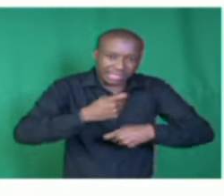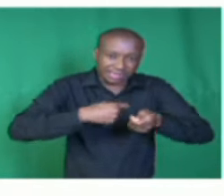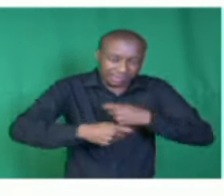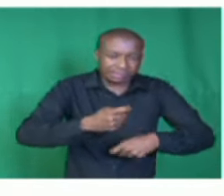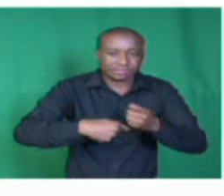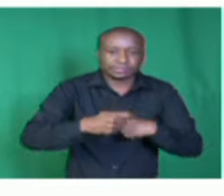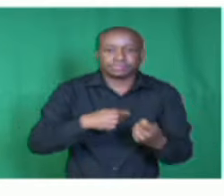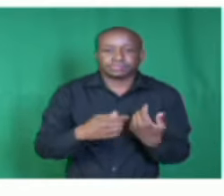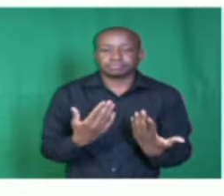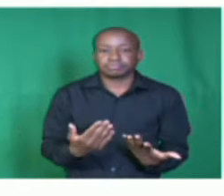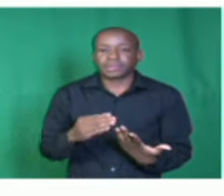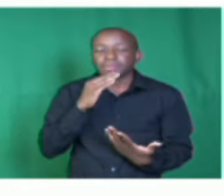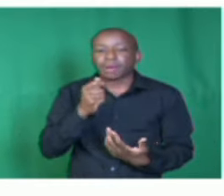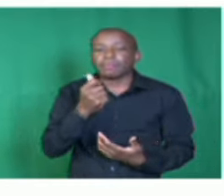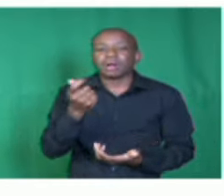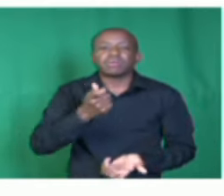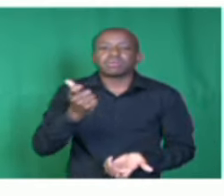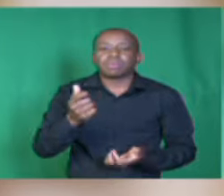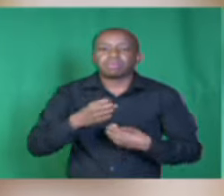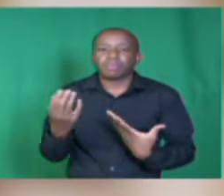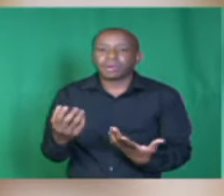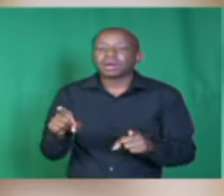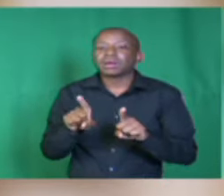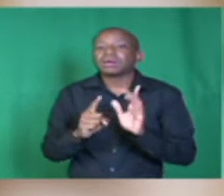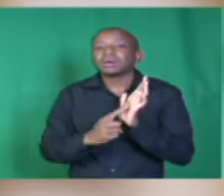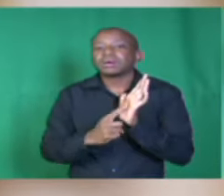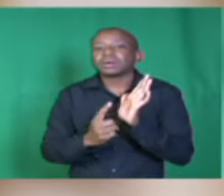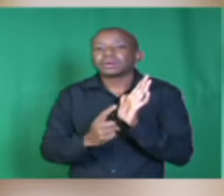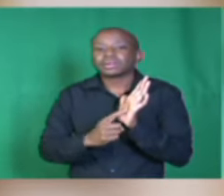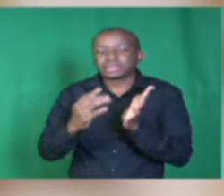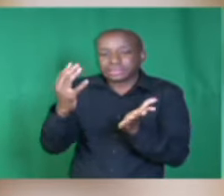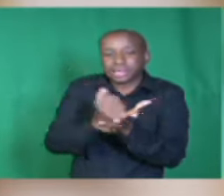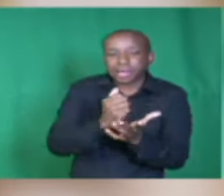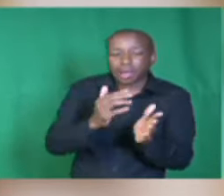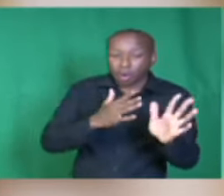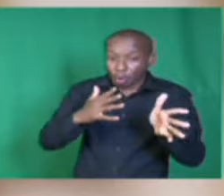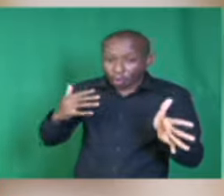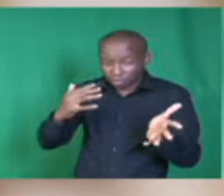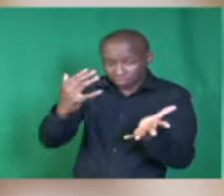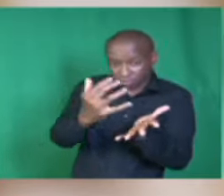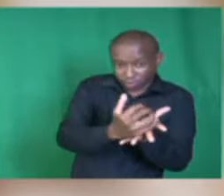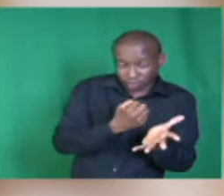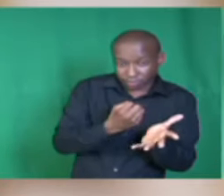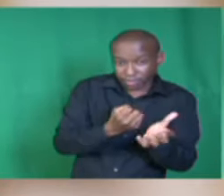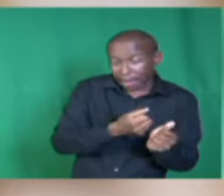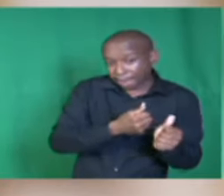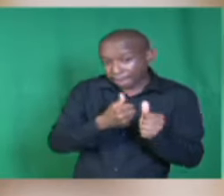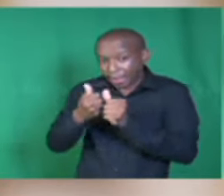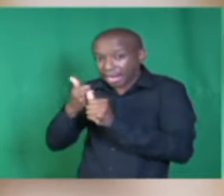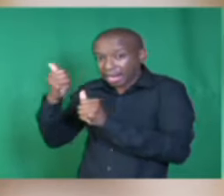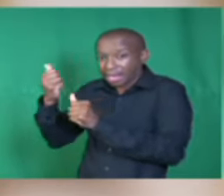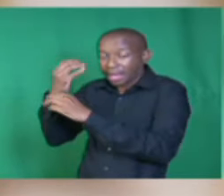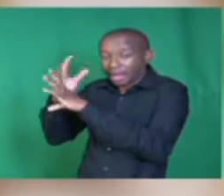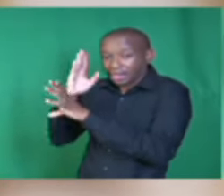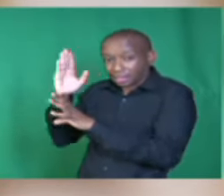profits. What we mean is that, for example, they will take the gold and then they go to Europe in the